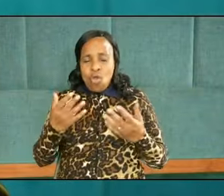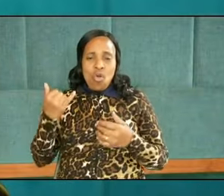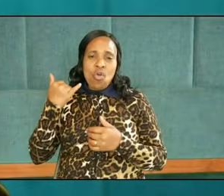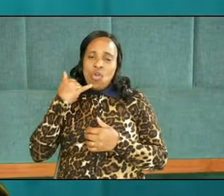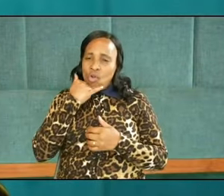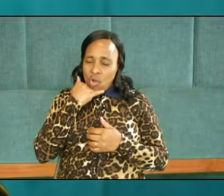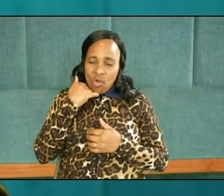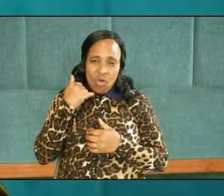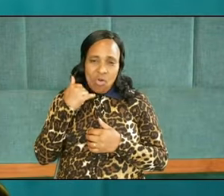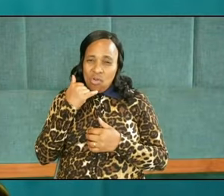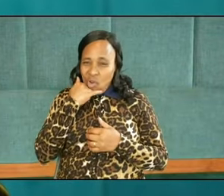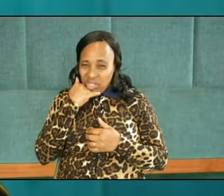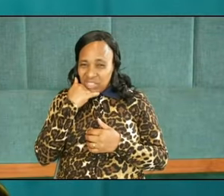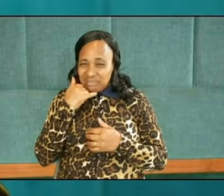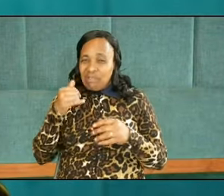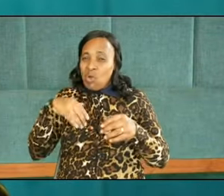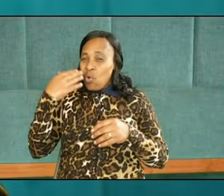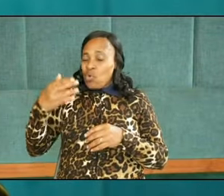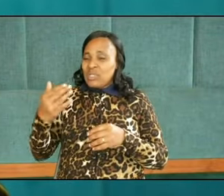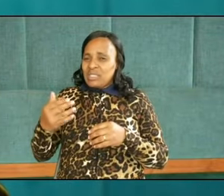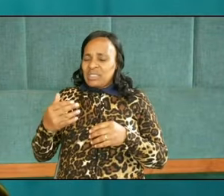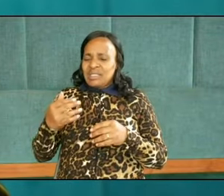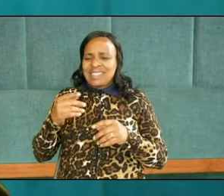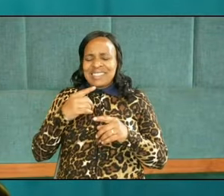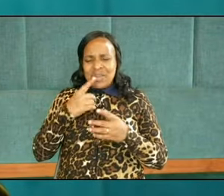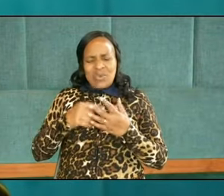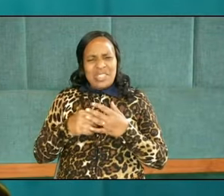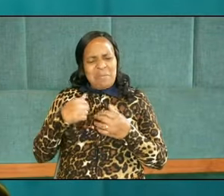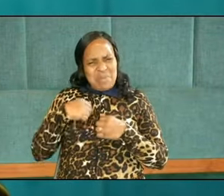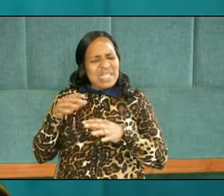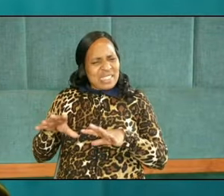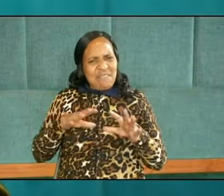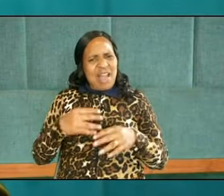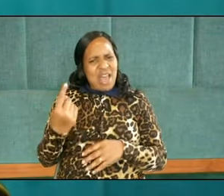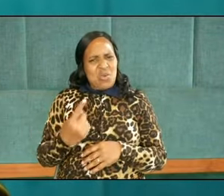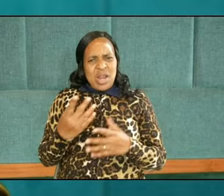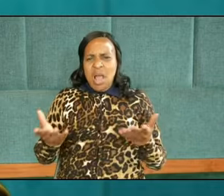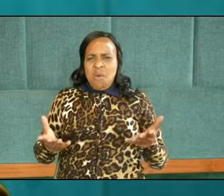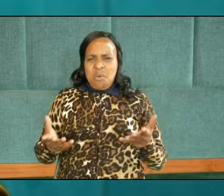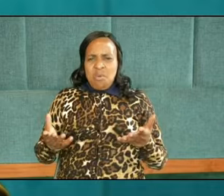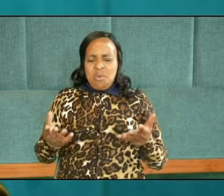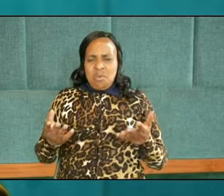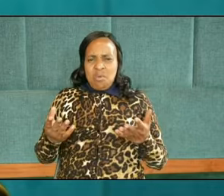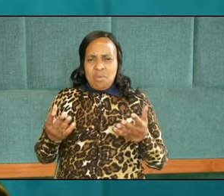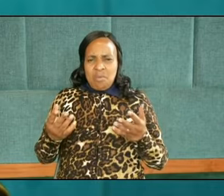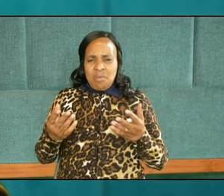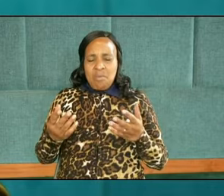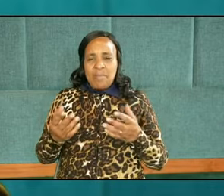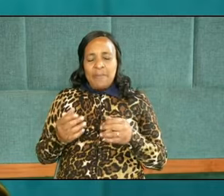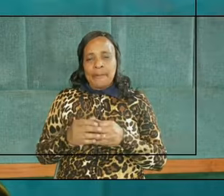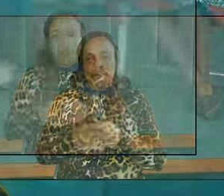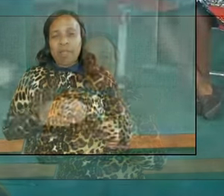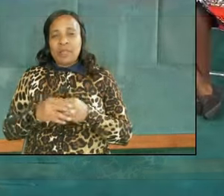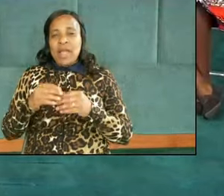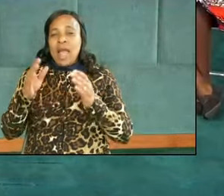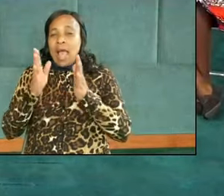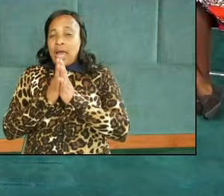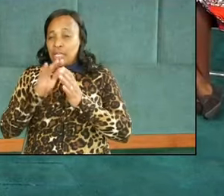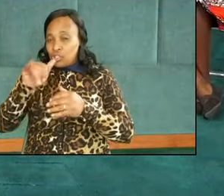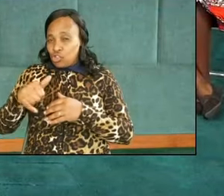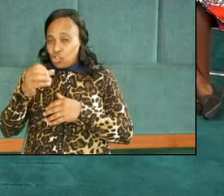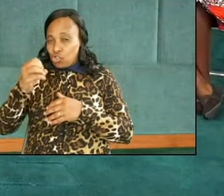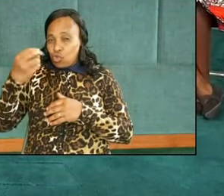you often. Like, how can I suffer alone? No, let's suffer a lot of us. Yeah. In the book of